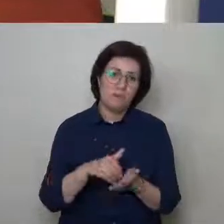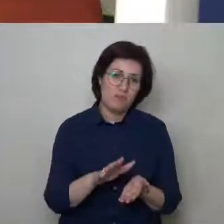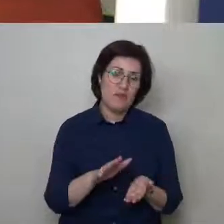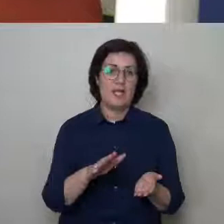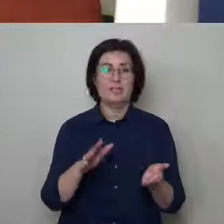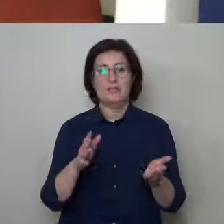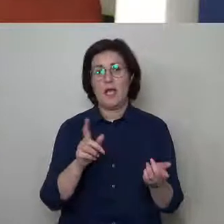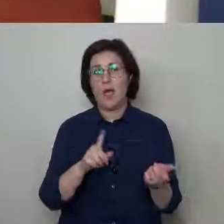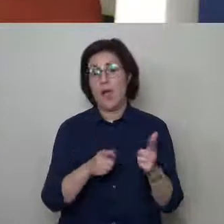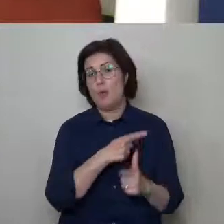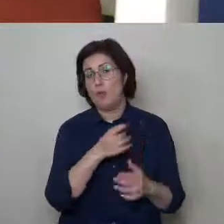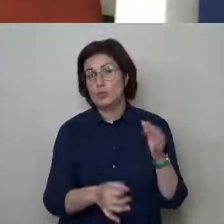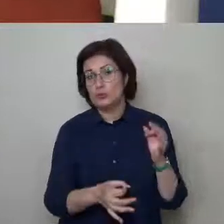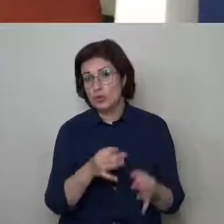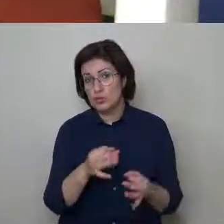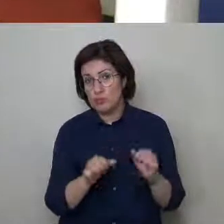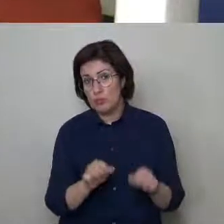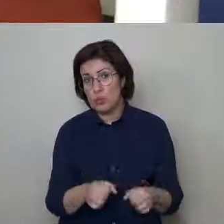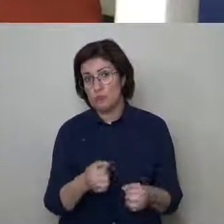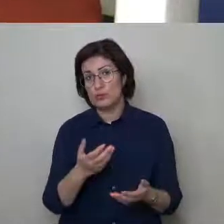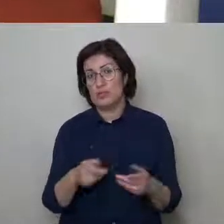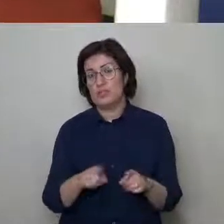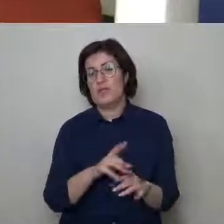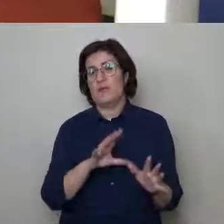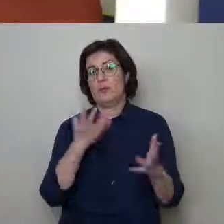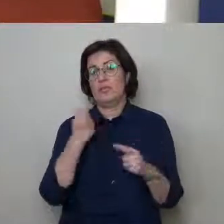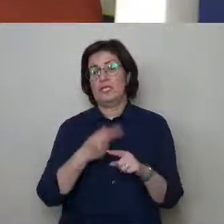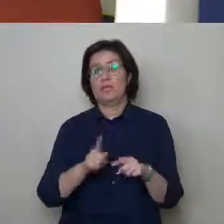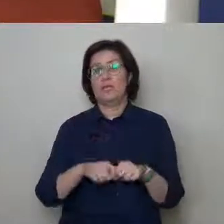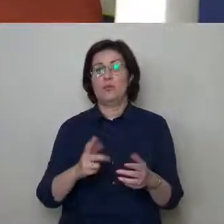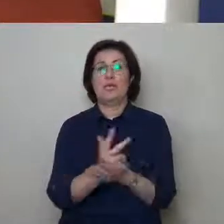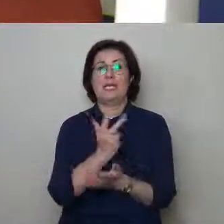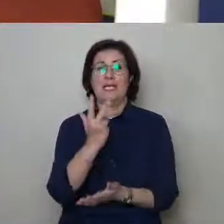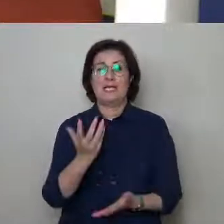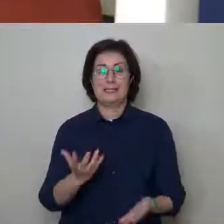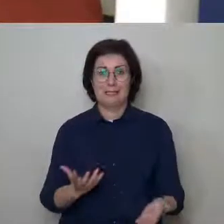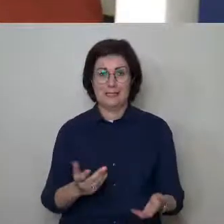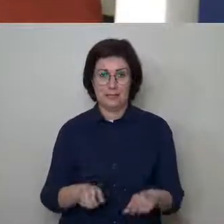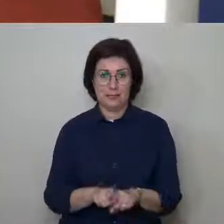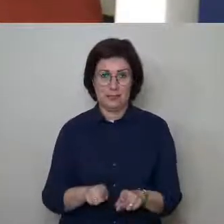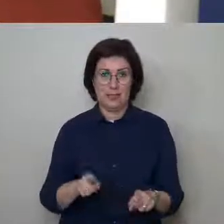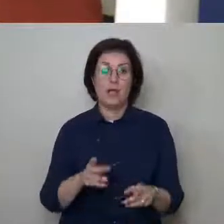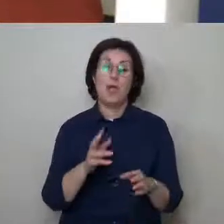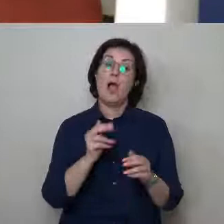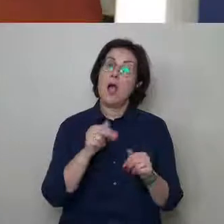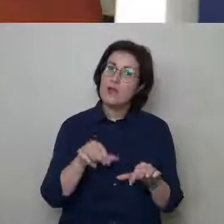court. If the court says that the commission should take certain actions, the commission